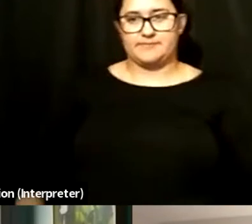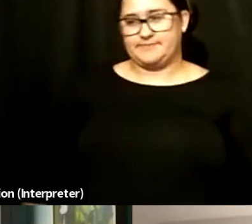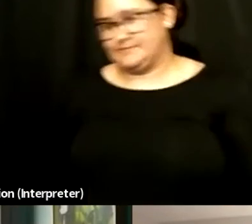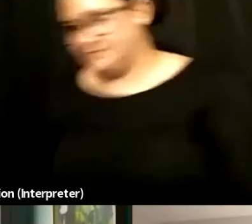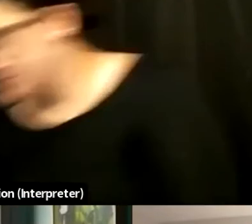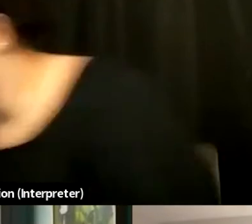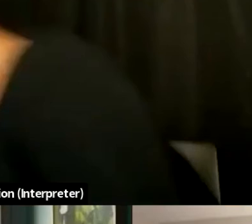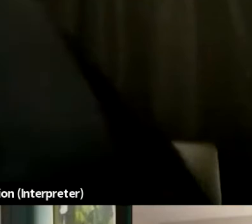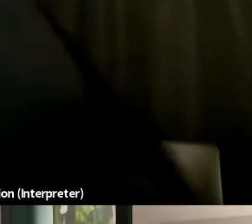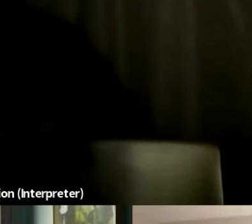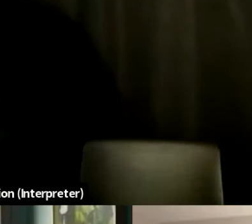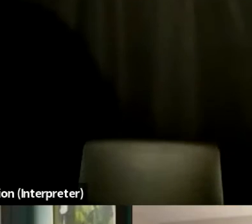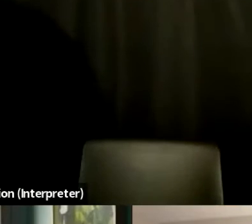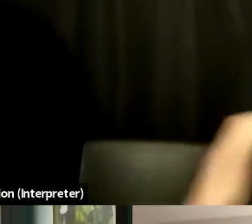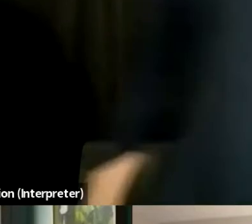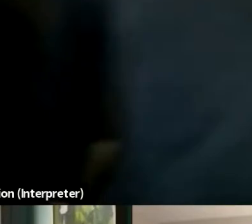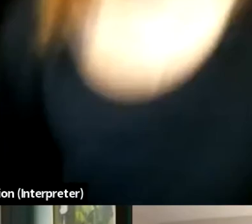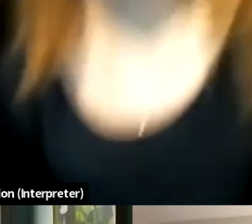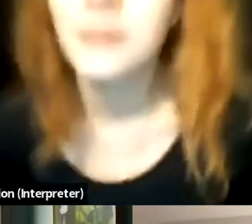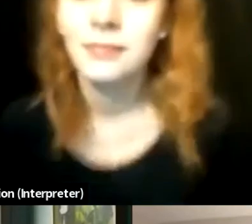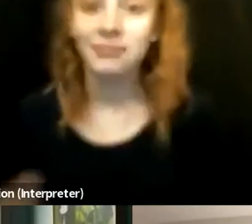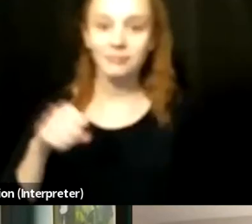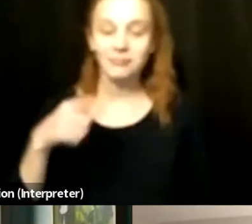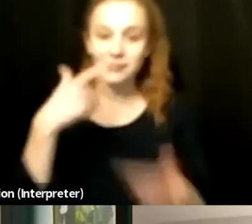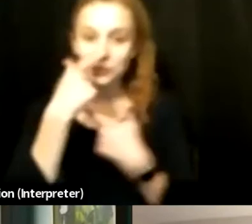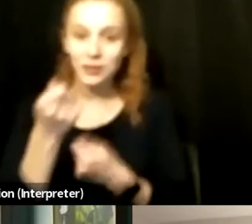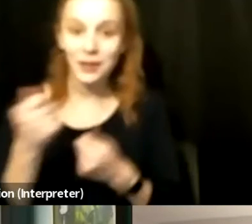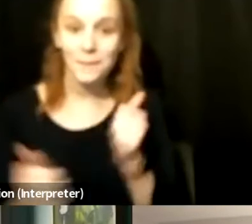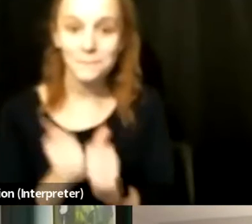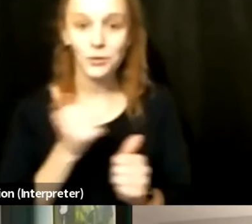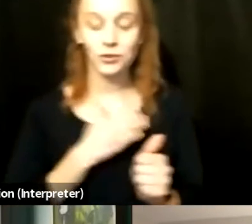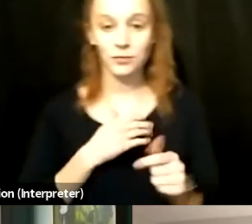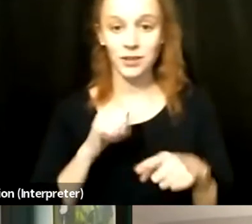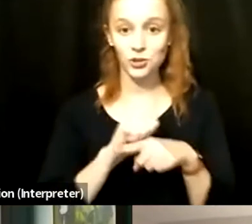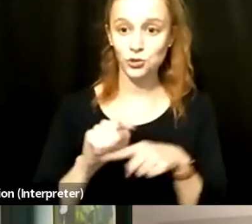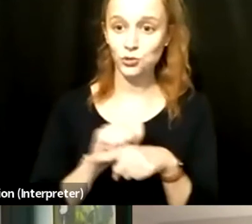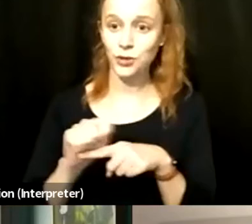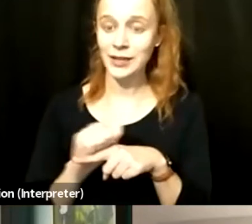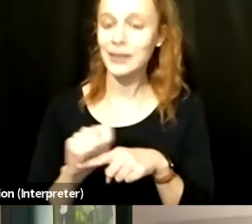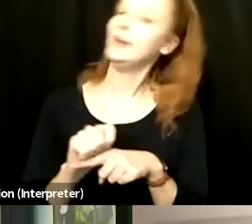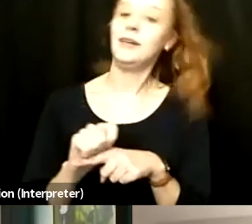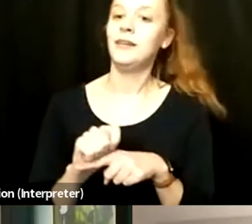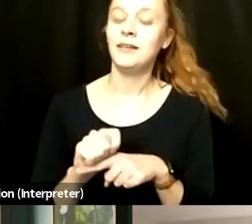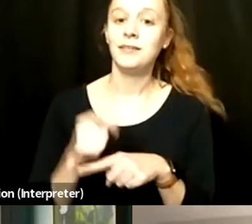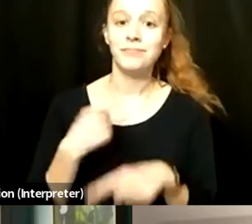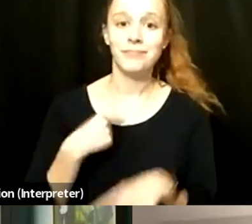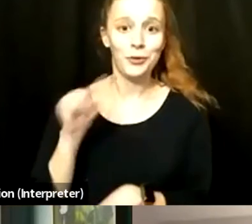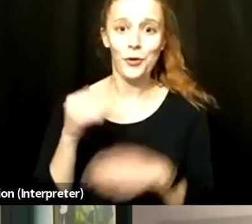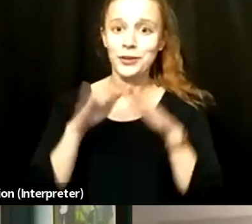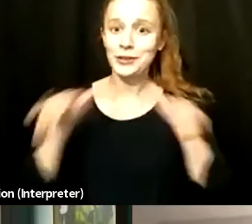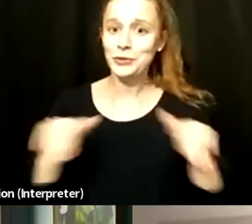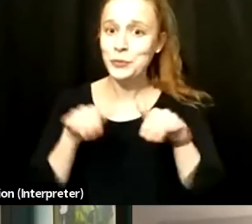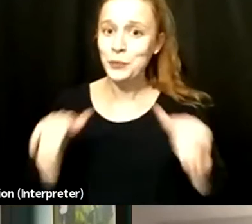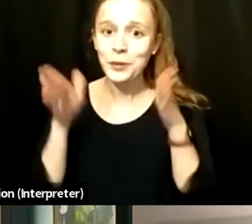Yeah, it was interesting because most of my training, I was again like the only swimmer that worked with my coach or the